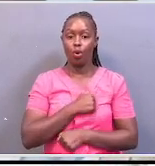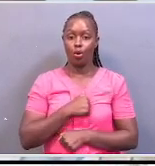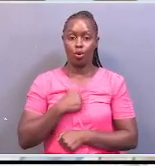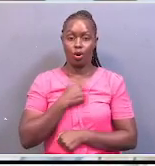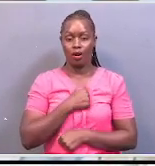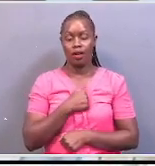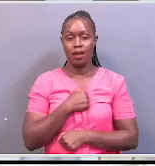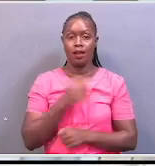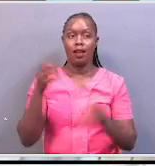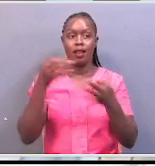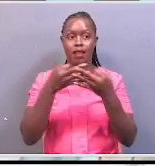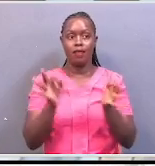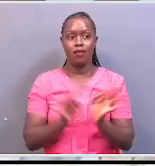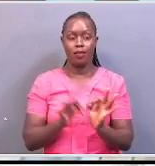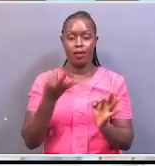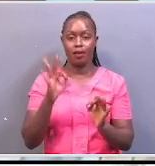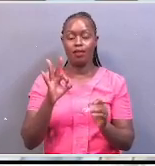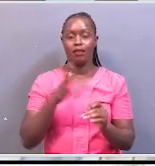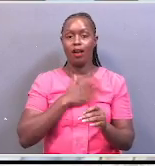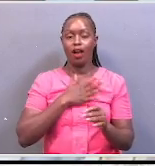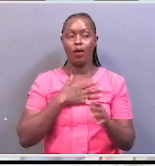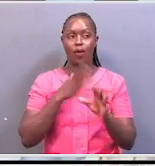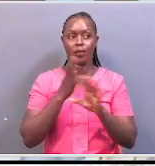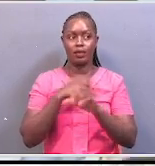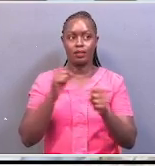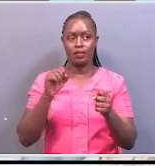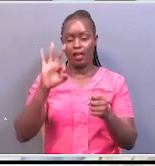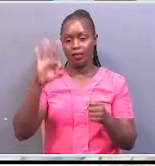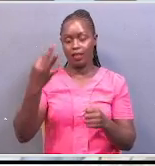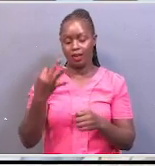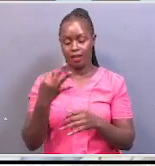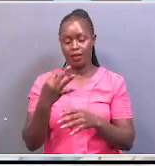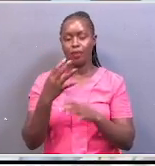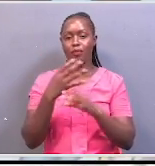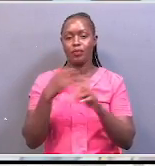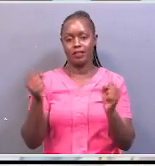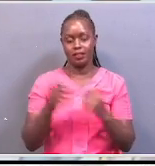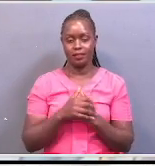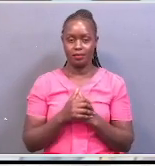familia ya rais wetu wa tatu.